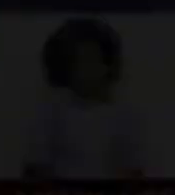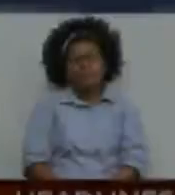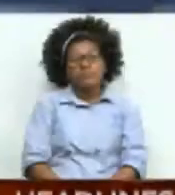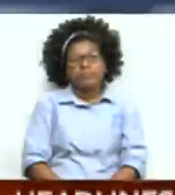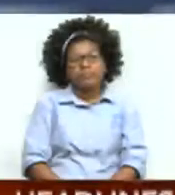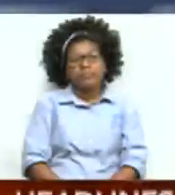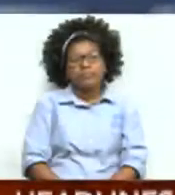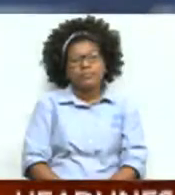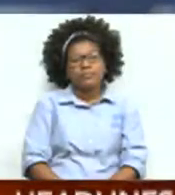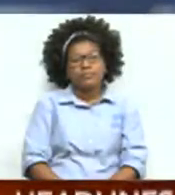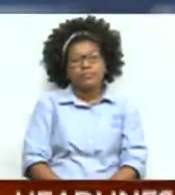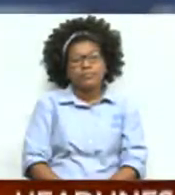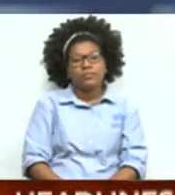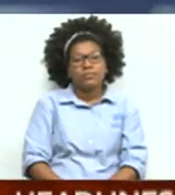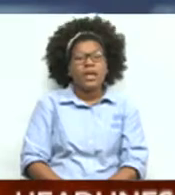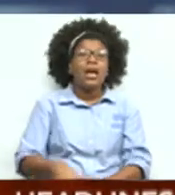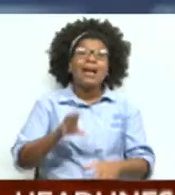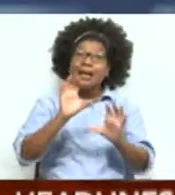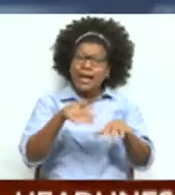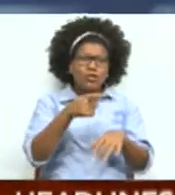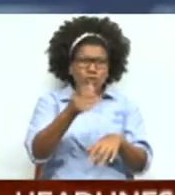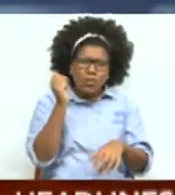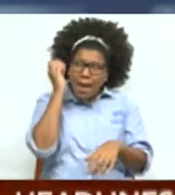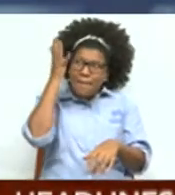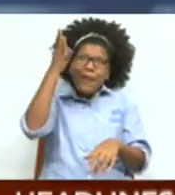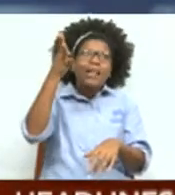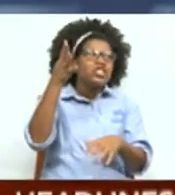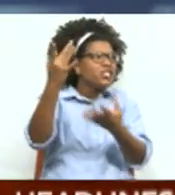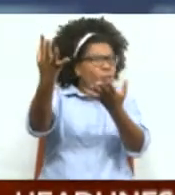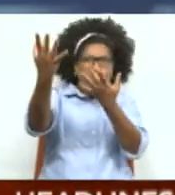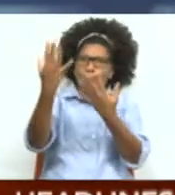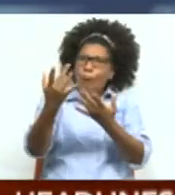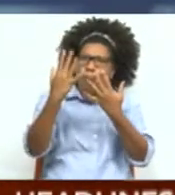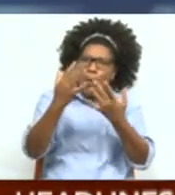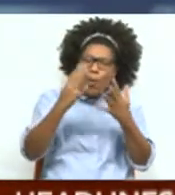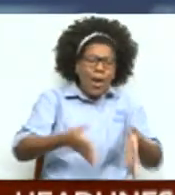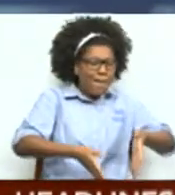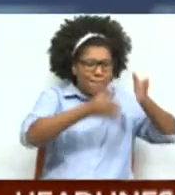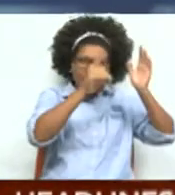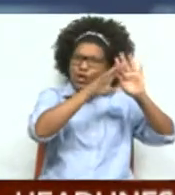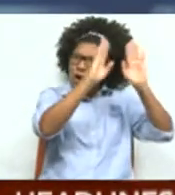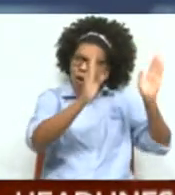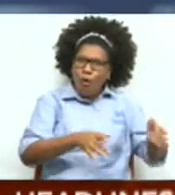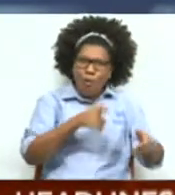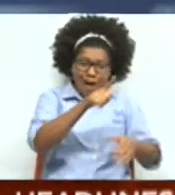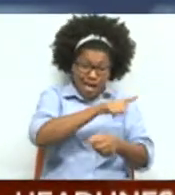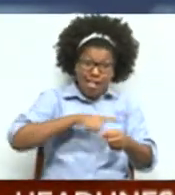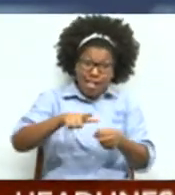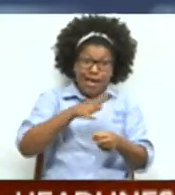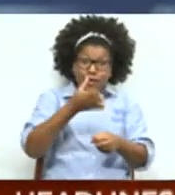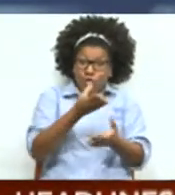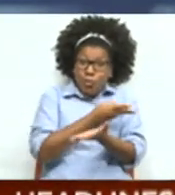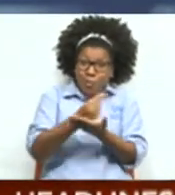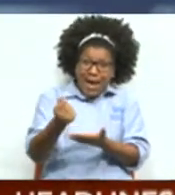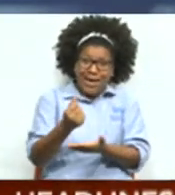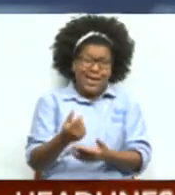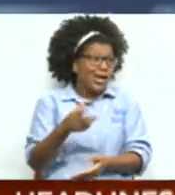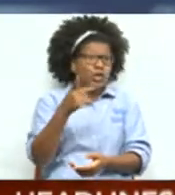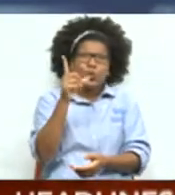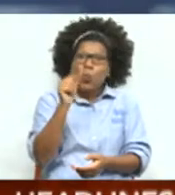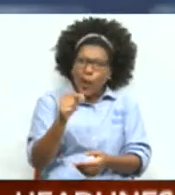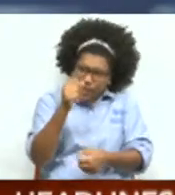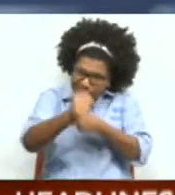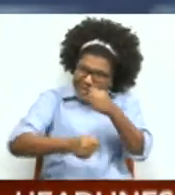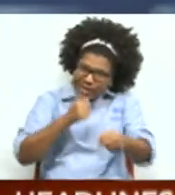Can you imagine still waiting to build your dream home on land you purchased as much as 20 years ago? Well, that's